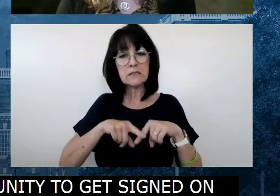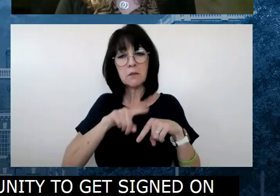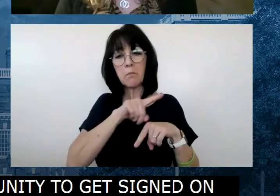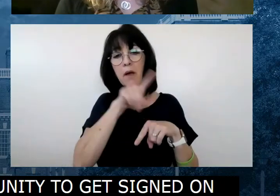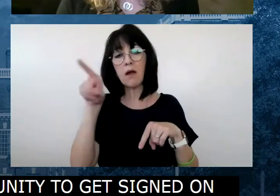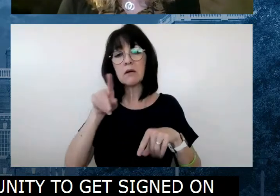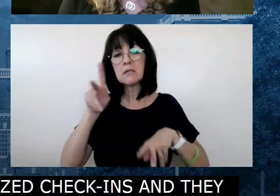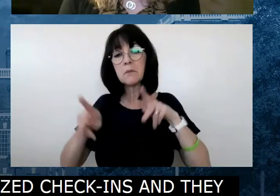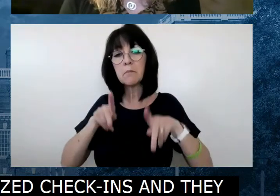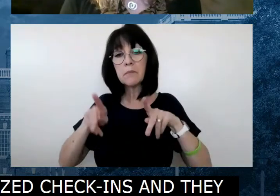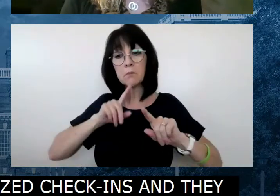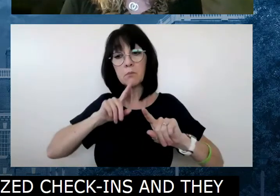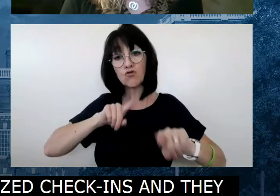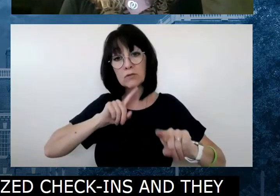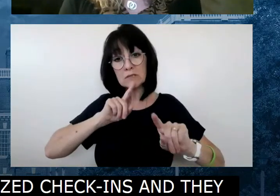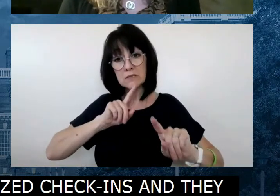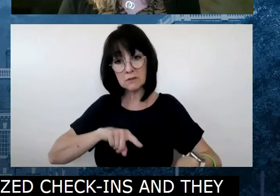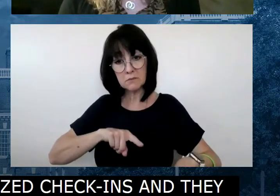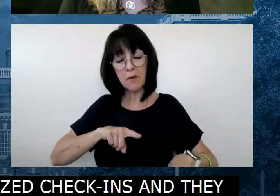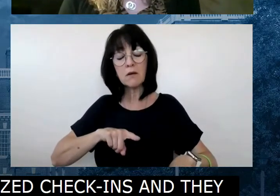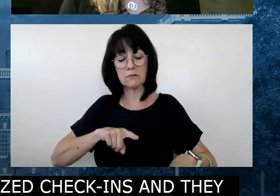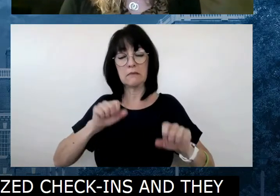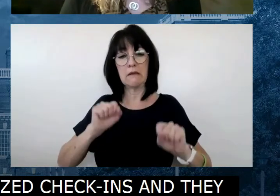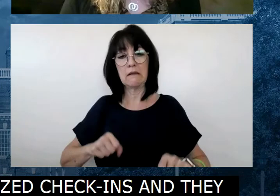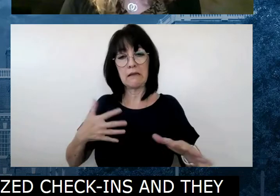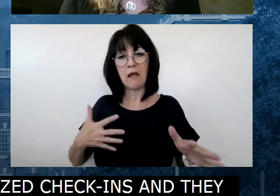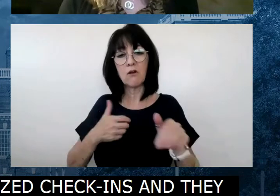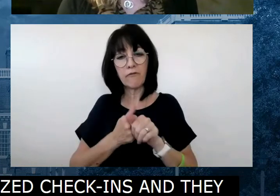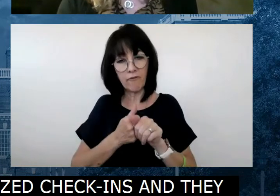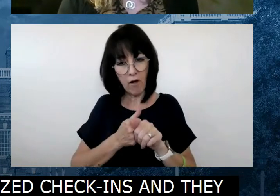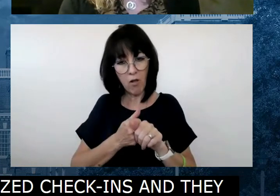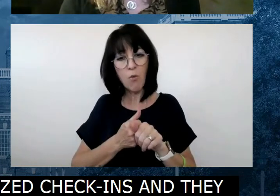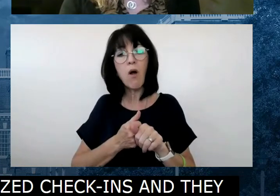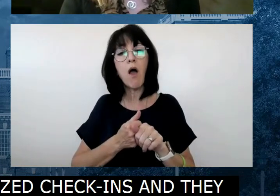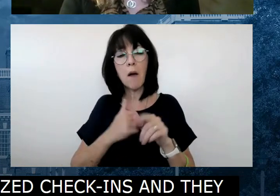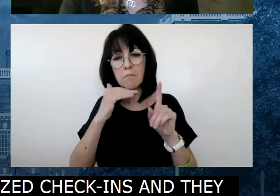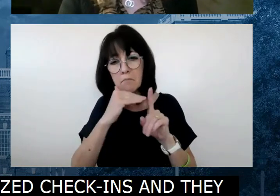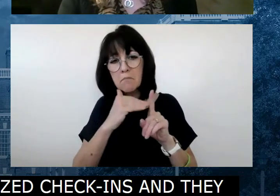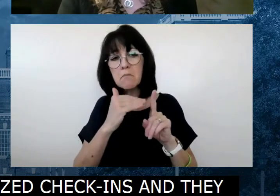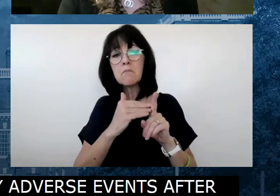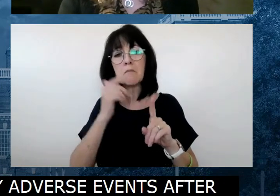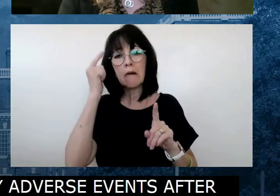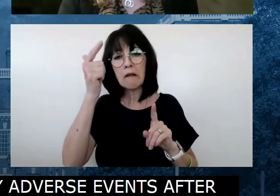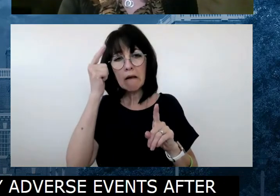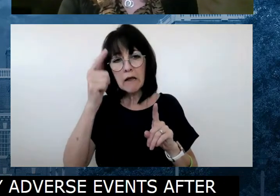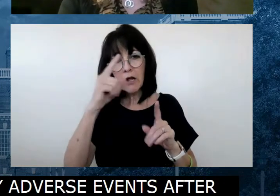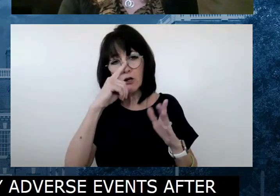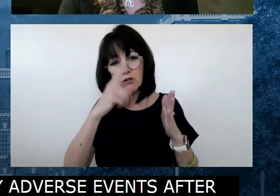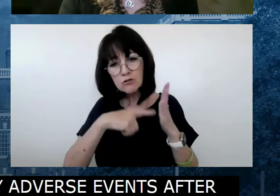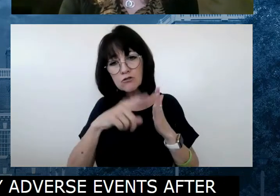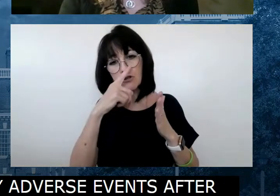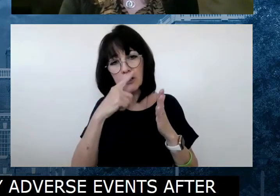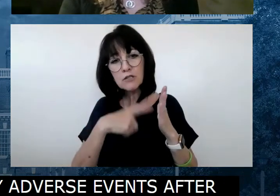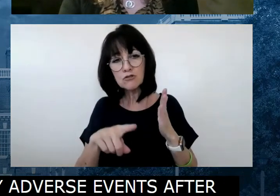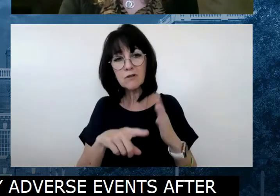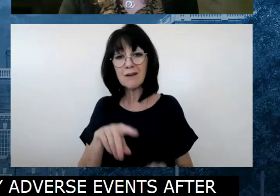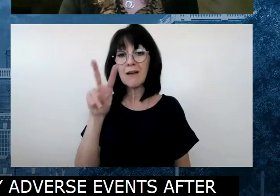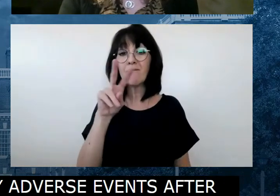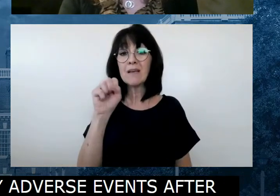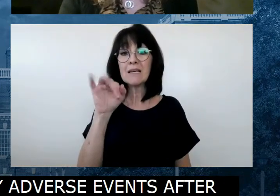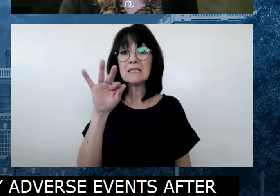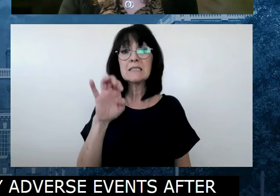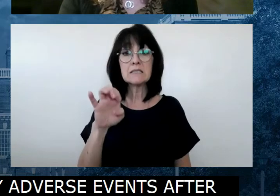with them by phone to get more information. Additionally, the vSafe is nice in that it reminds people to get their second dose